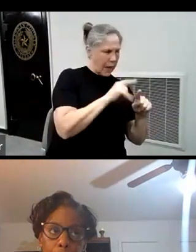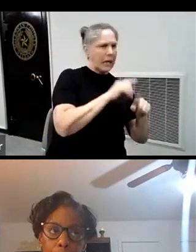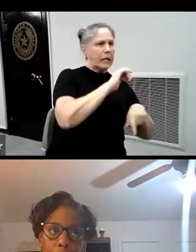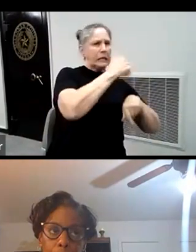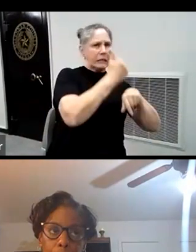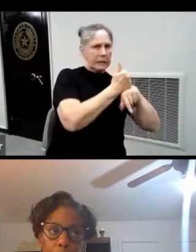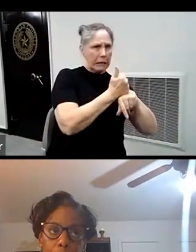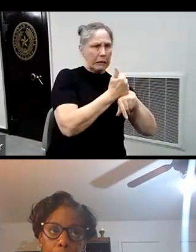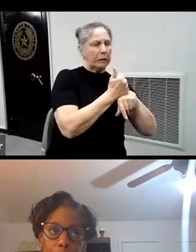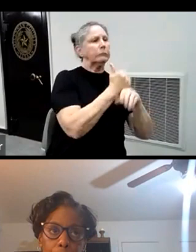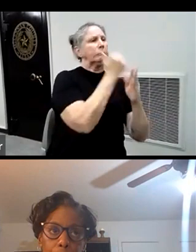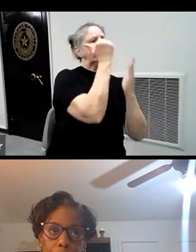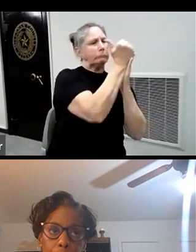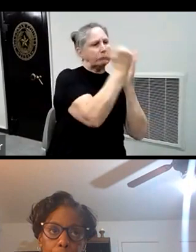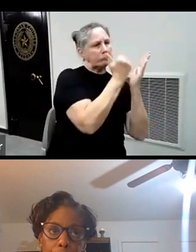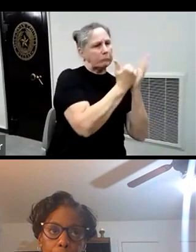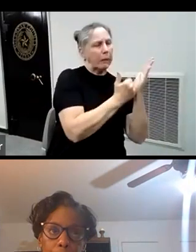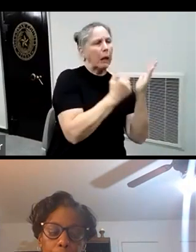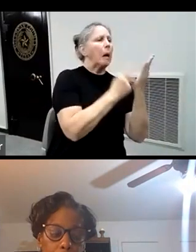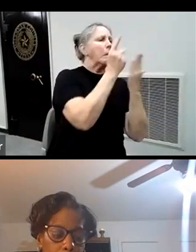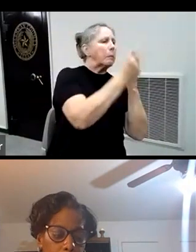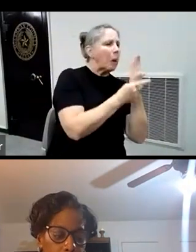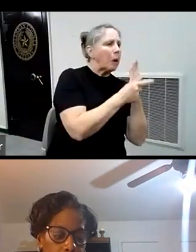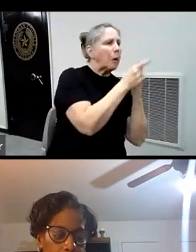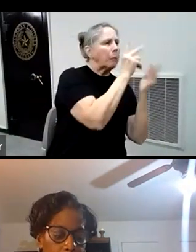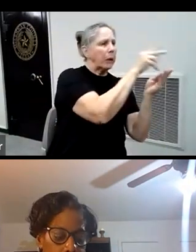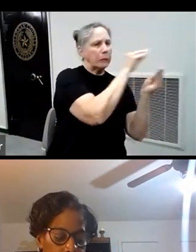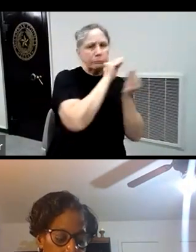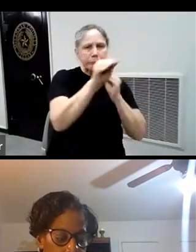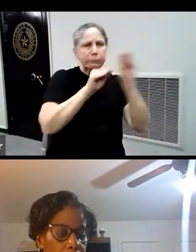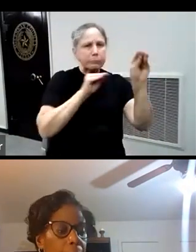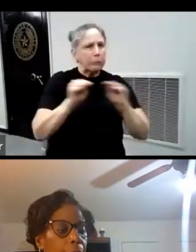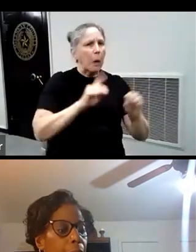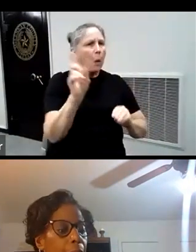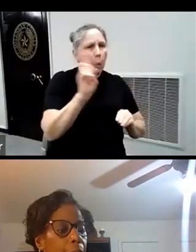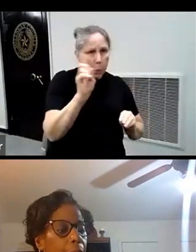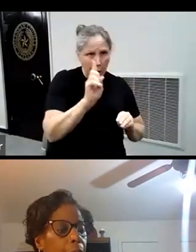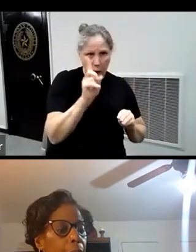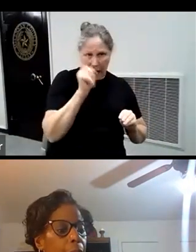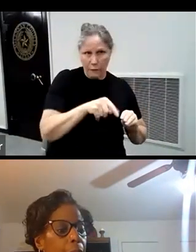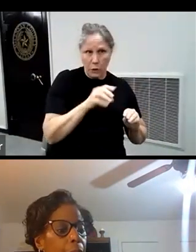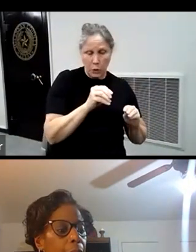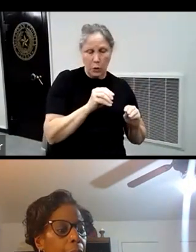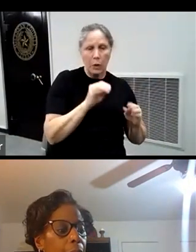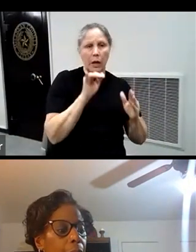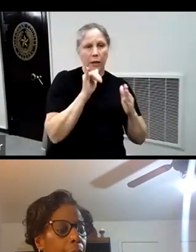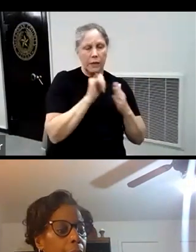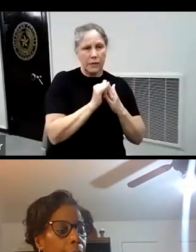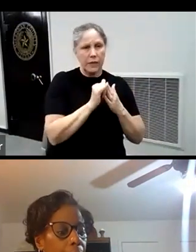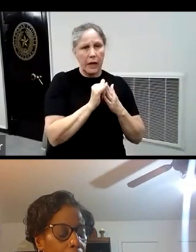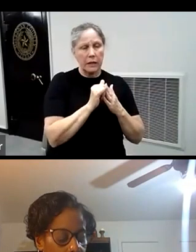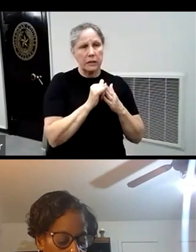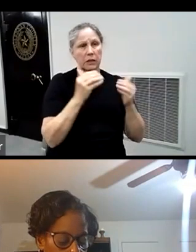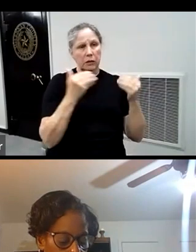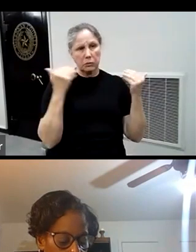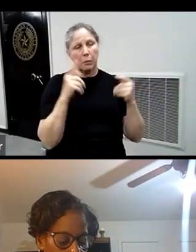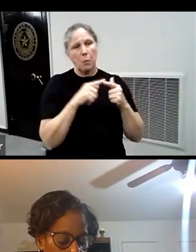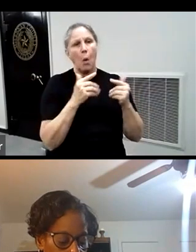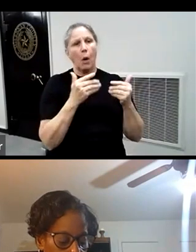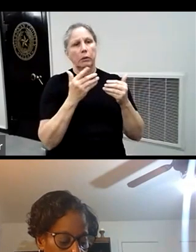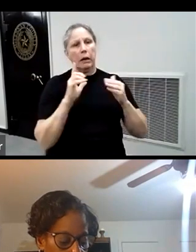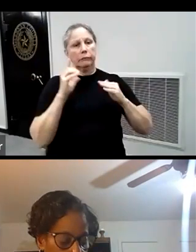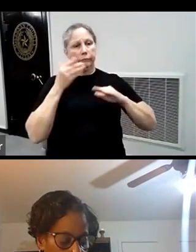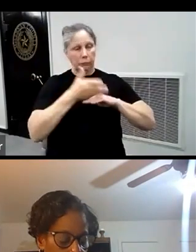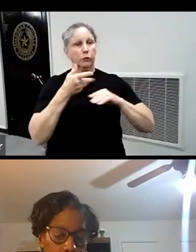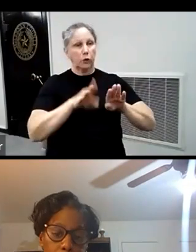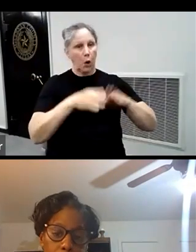out what types of programs you're going to use them for. And that would be more going forward stuff,